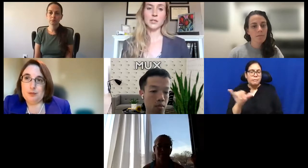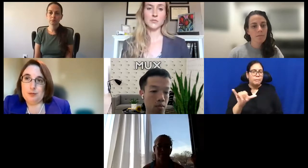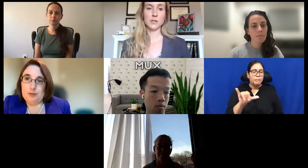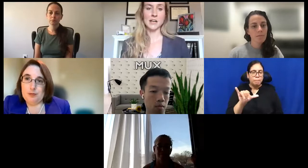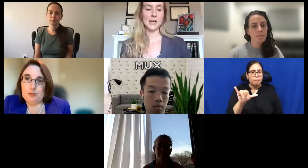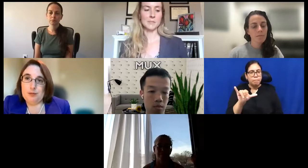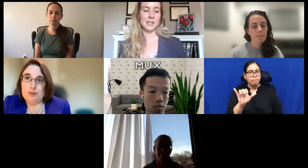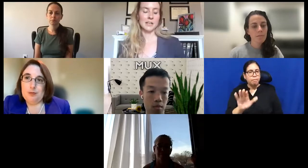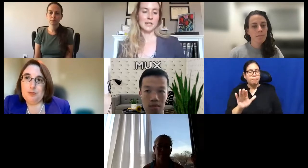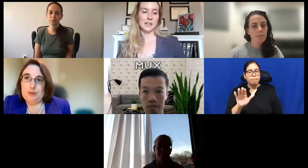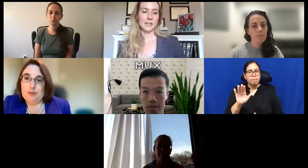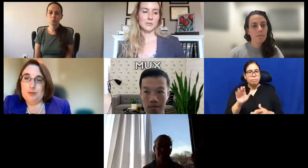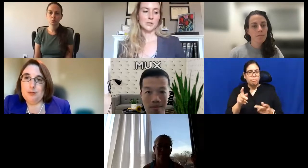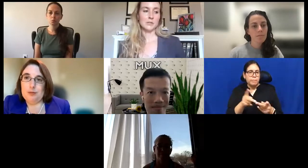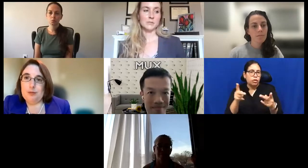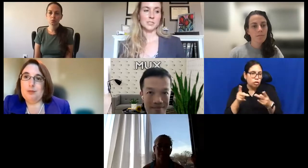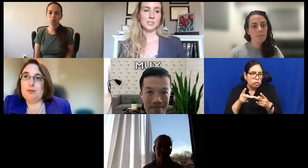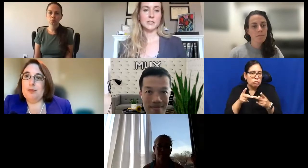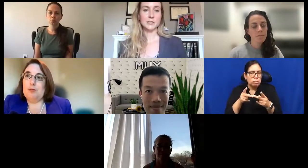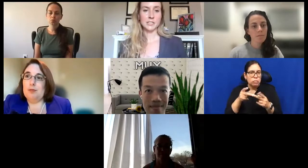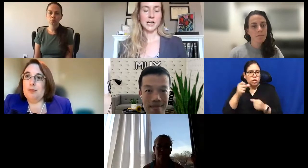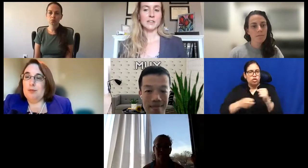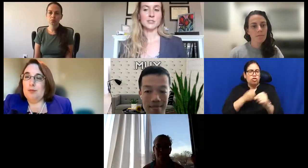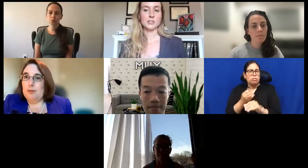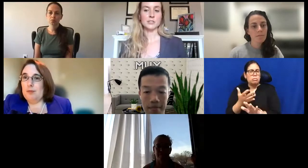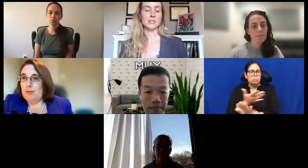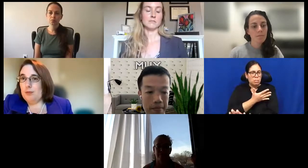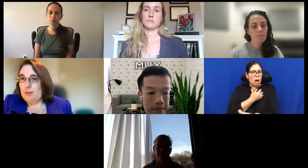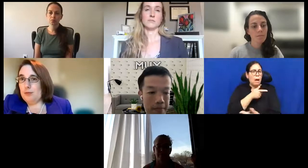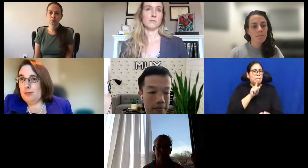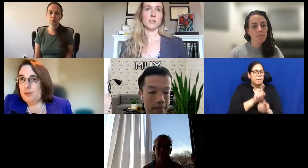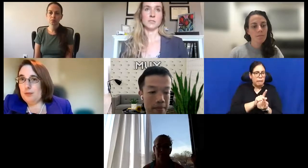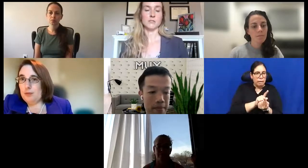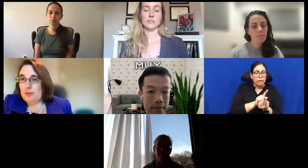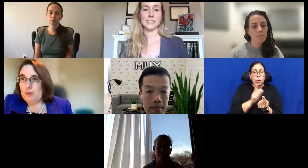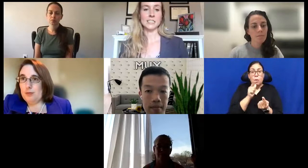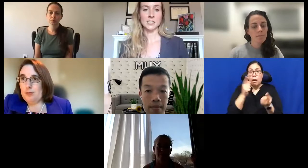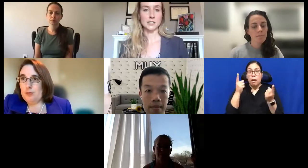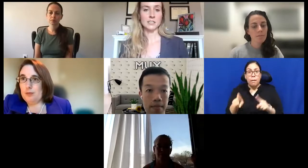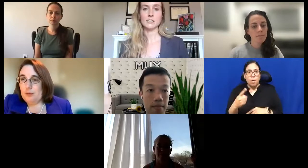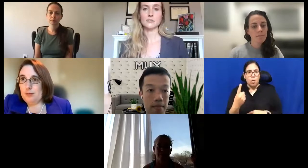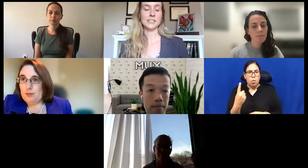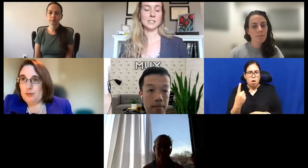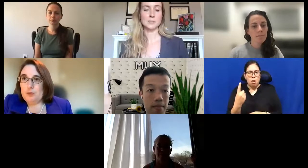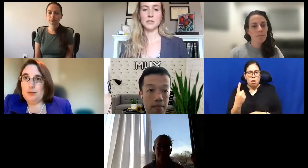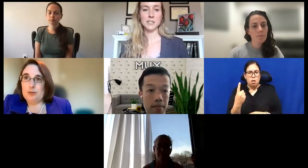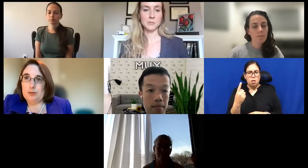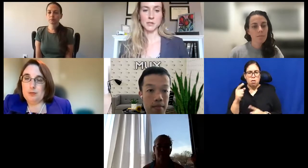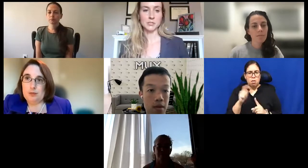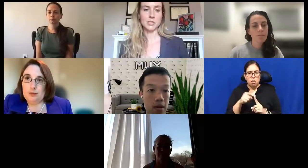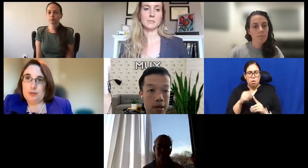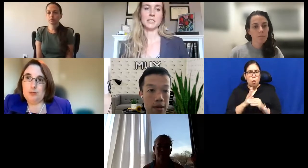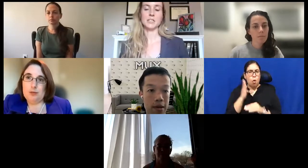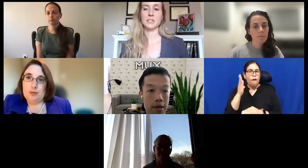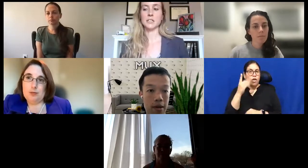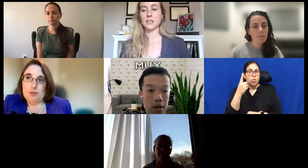years prior before I met them, who similarly, after one was over a year trying to speak with the